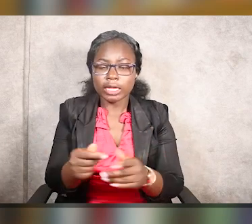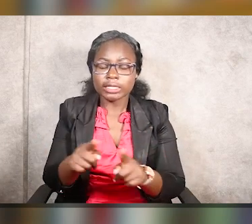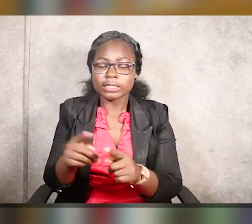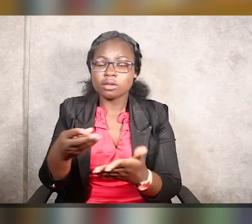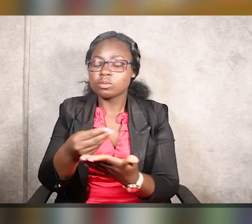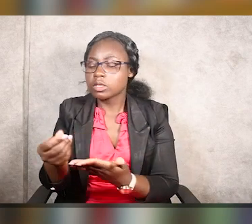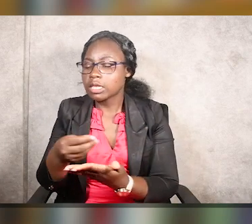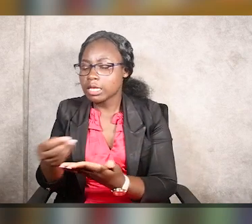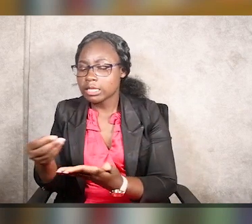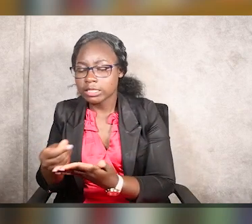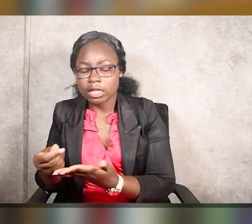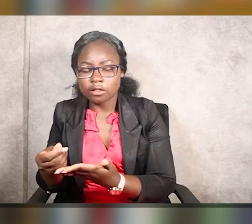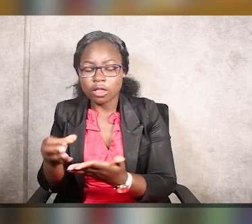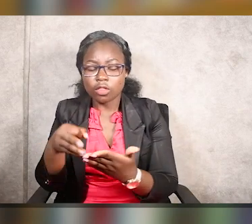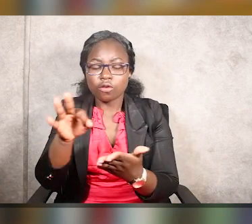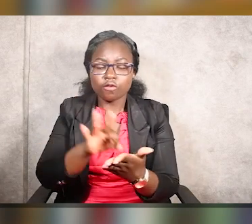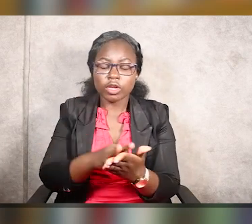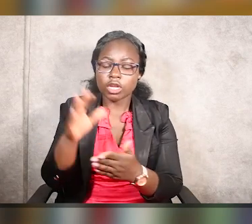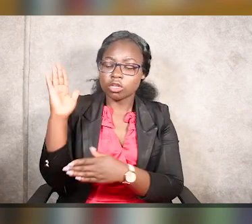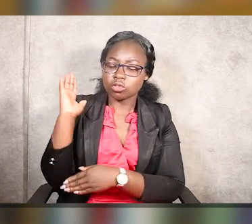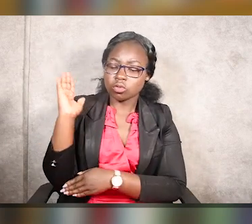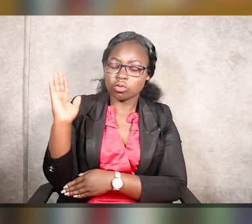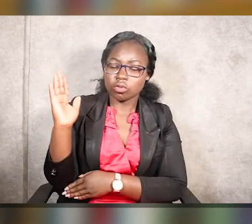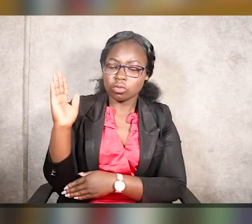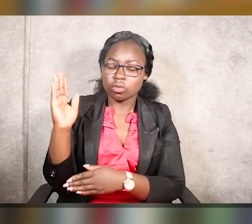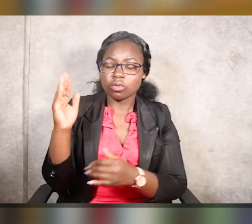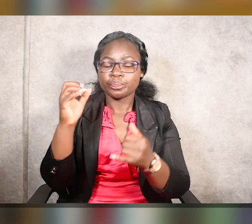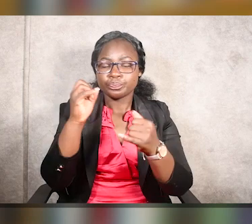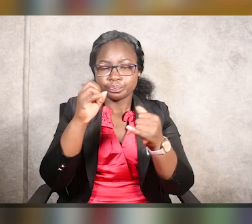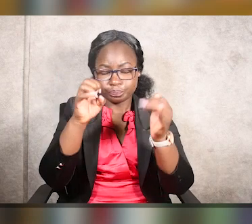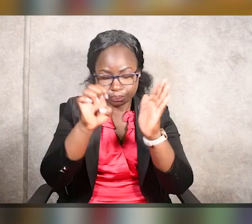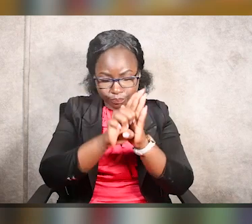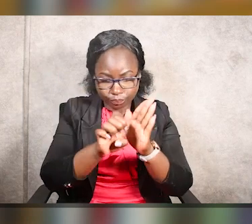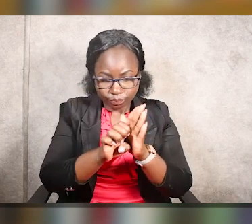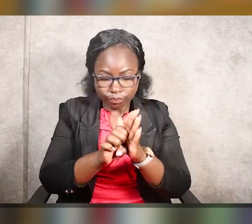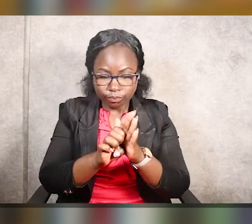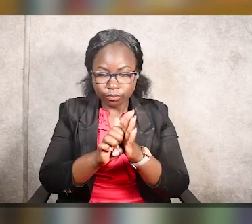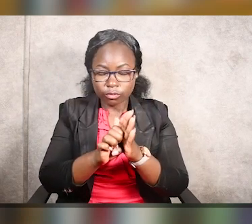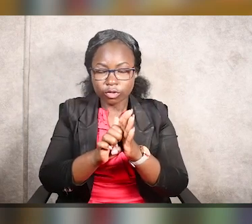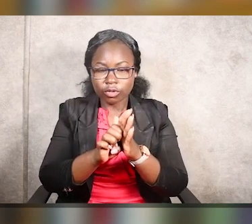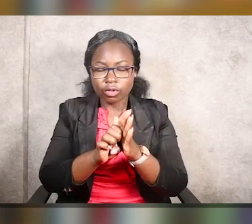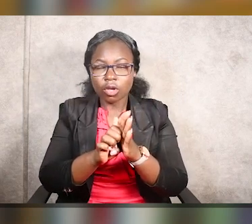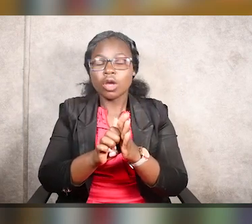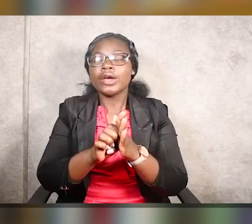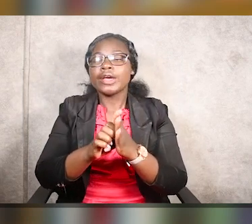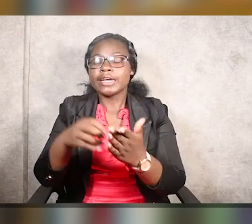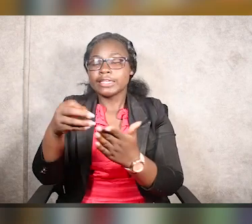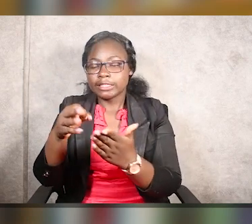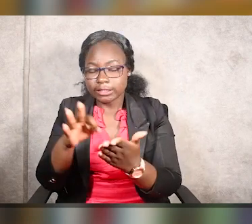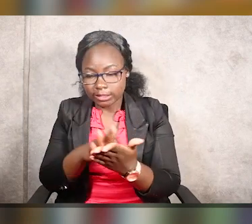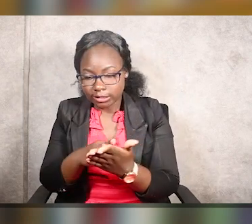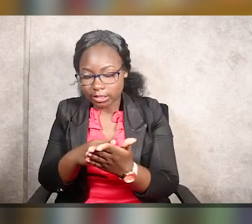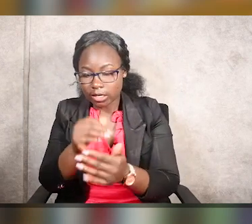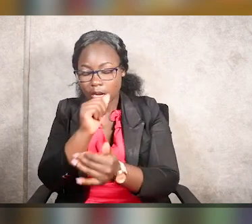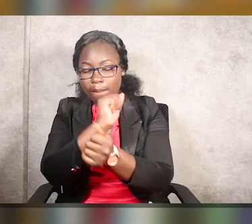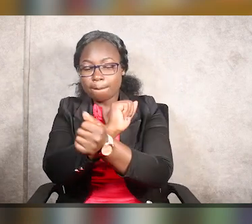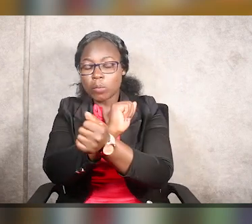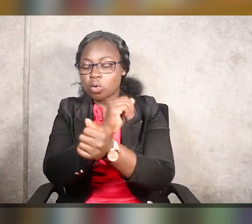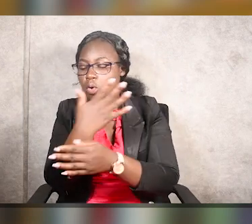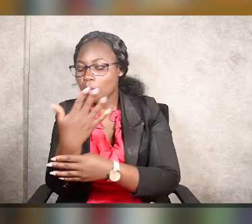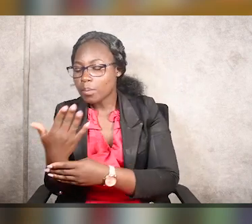financial securities, such as treasury bills, treasury bonds, commercial papers,